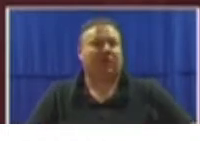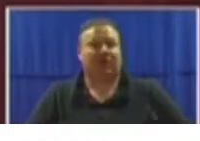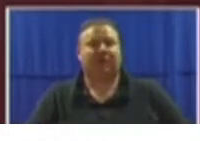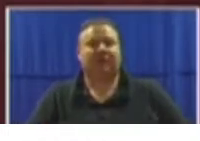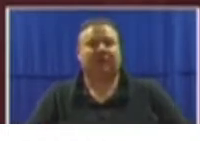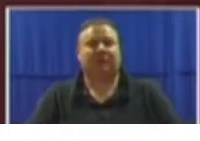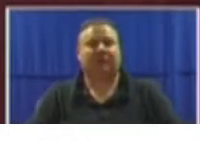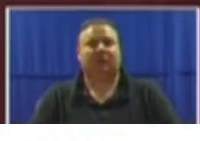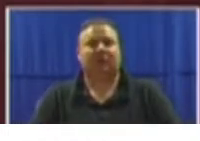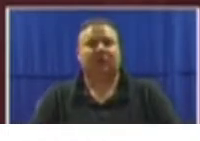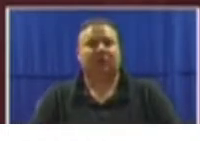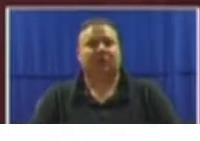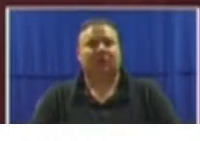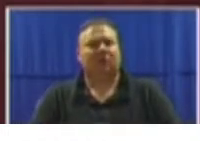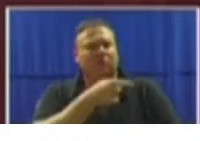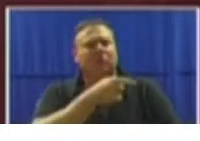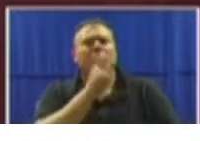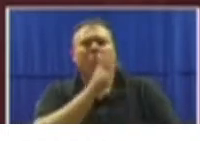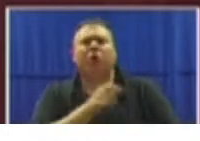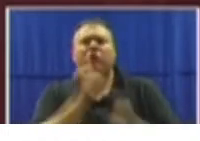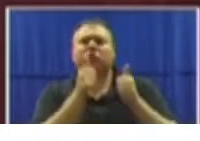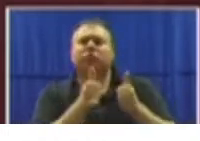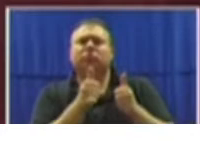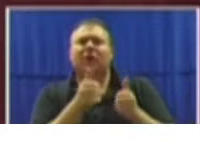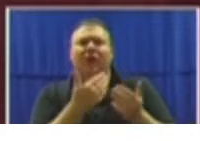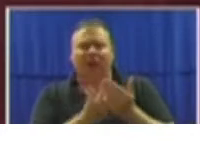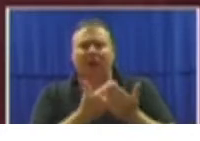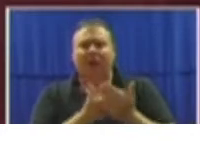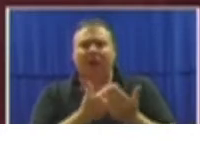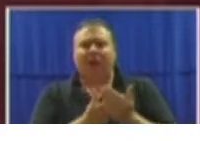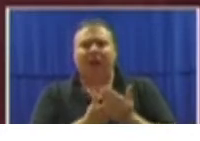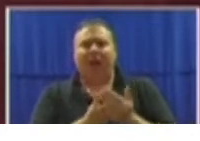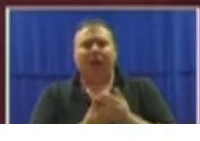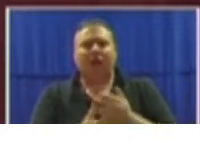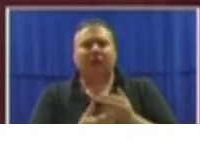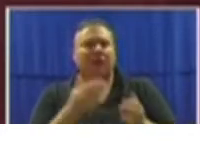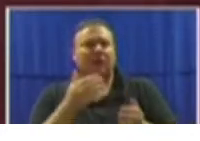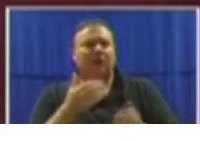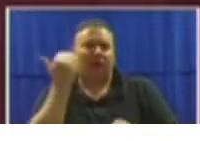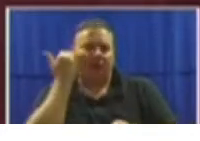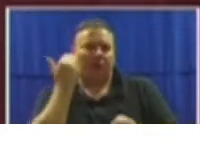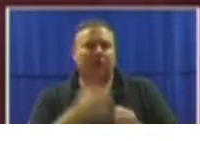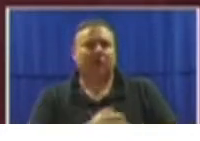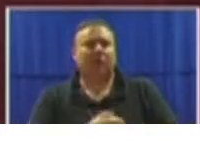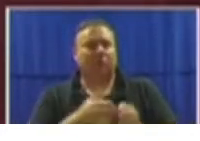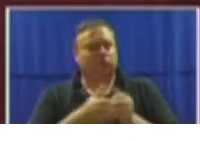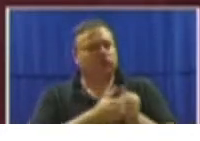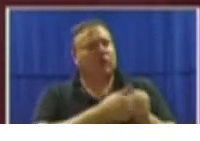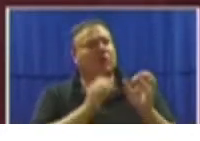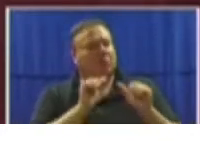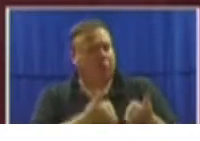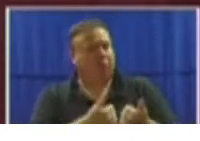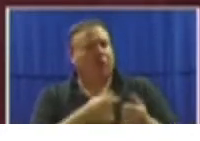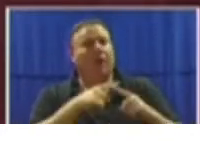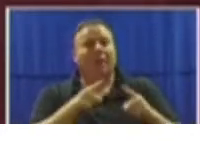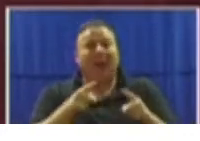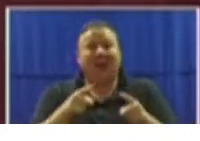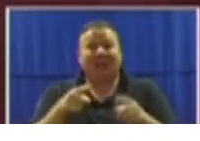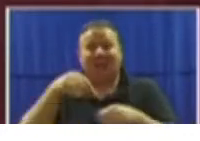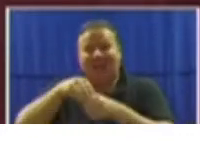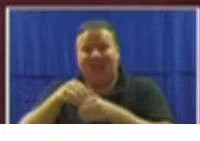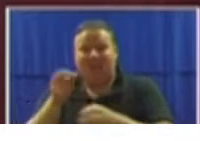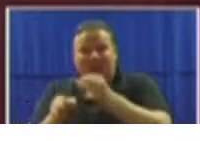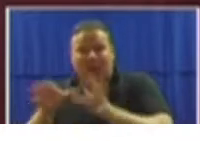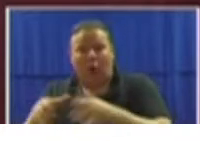doubt is a fit and proper person to hold such high office, appears hamstrung by the factions within his own